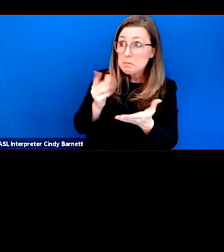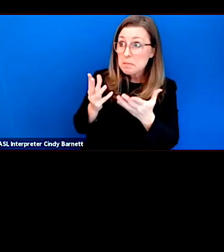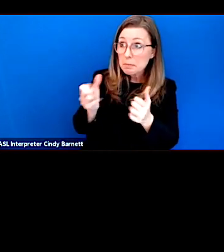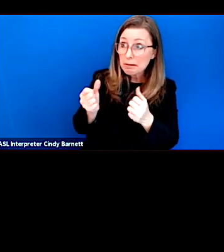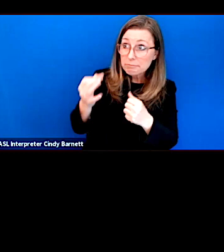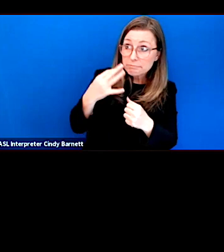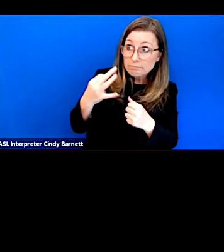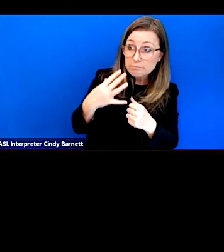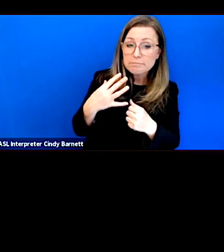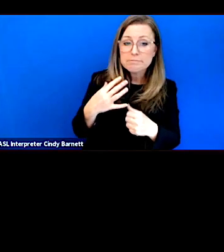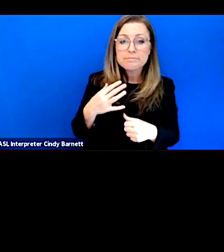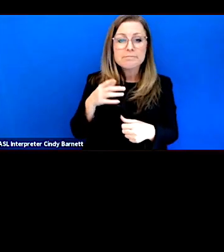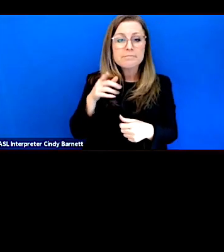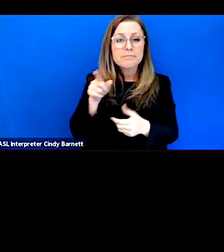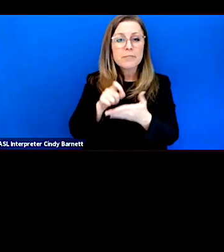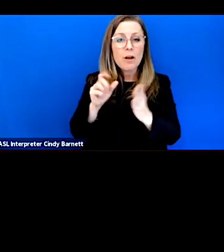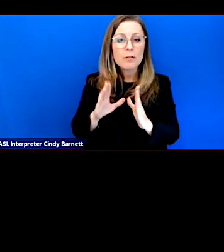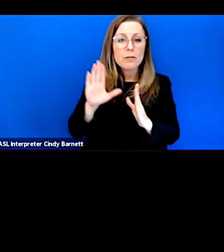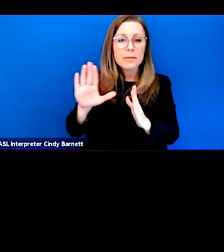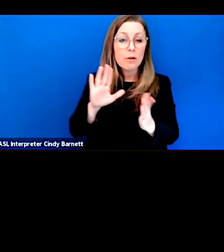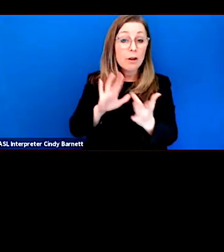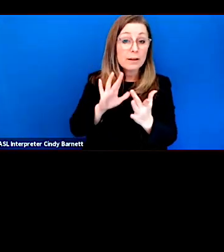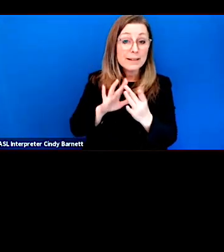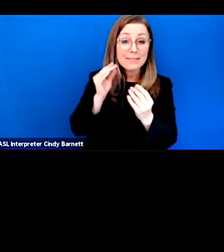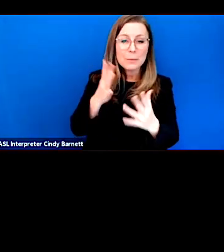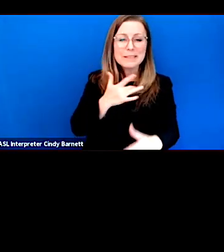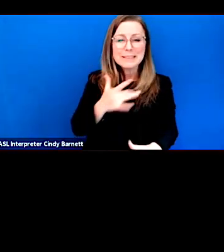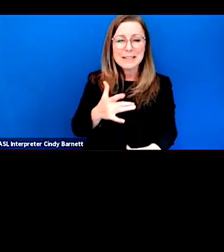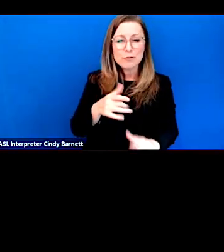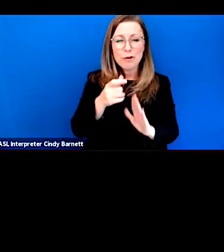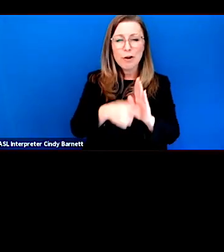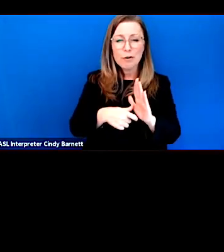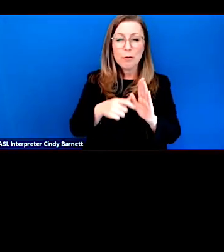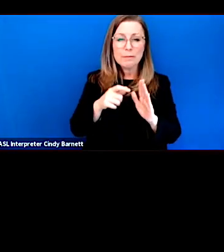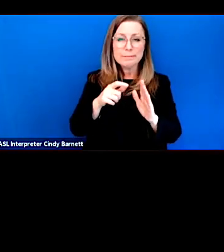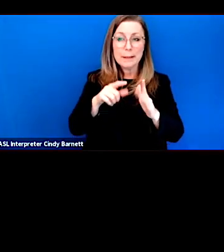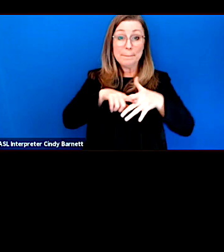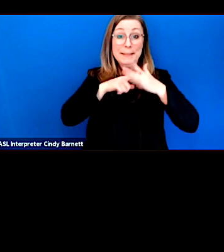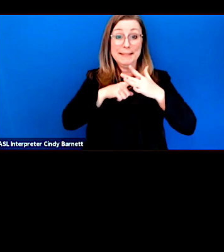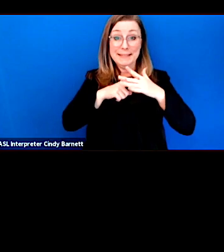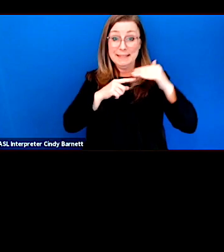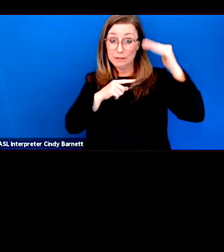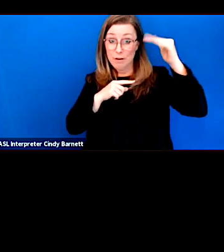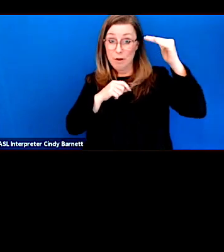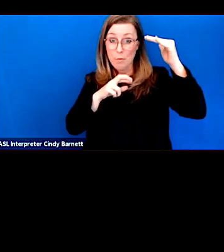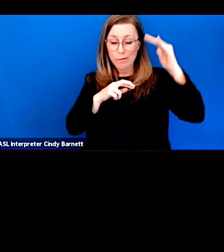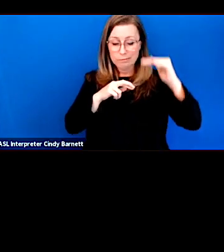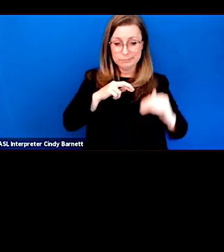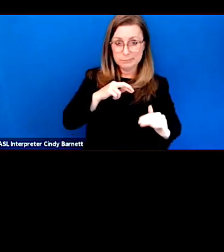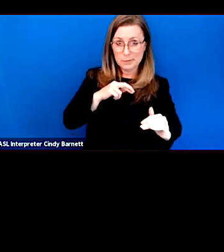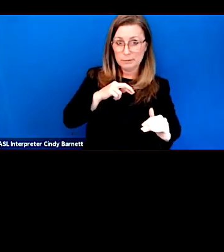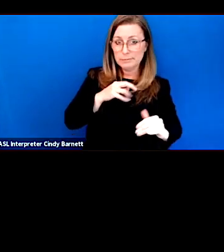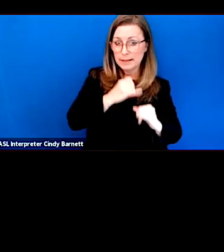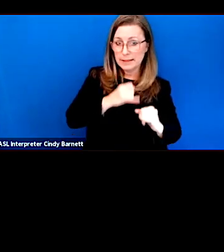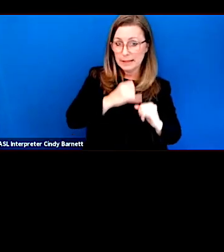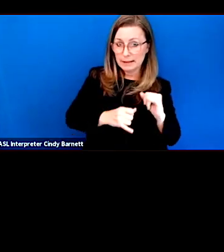either at the beginning or at the end of an article so that readers can contact them. It is acceptable to contact authors about things